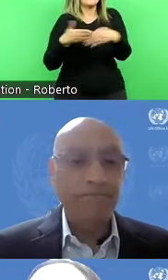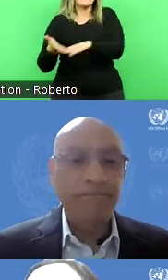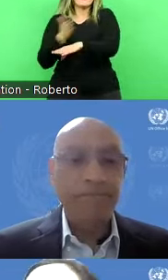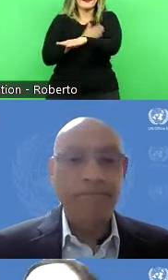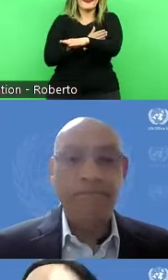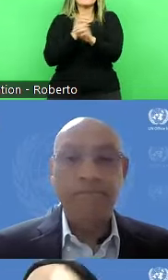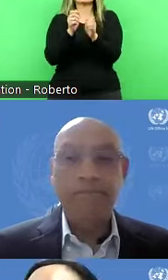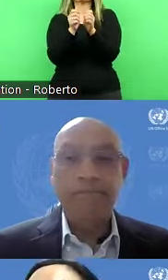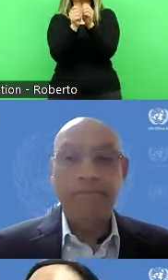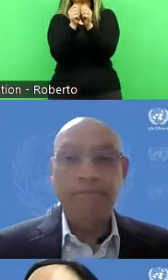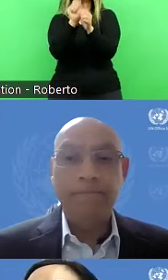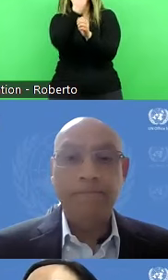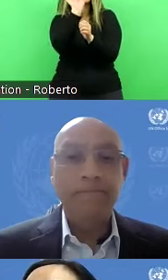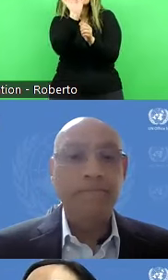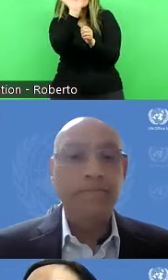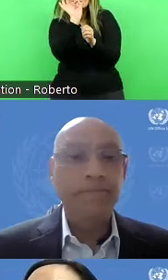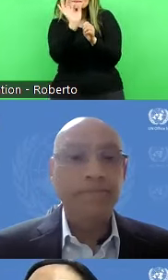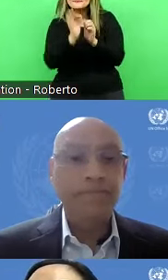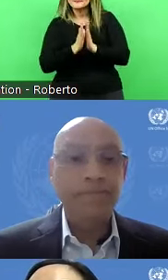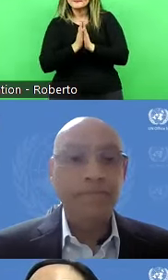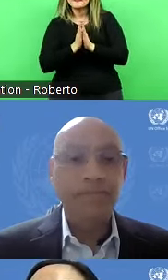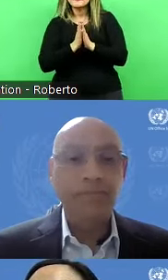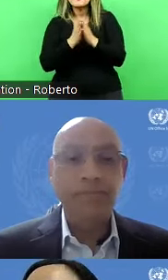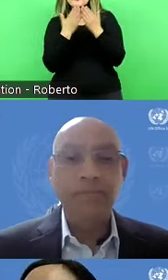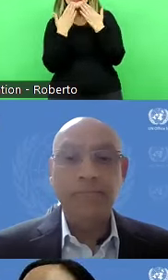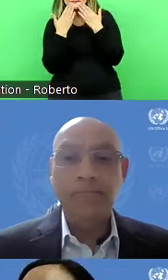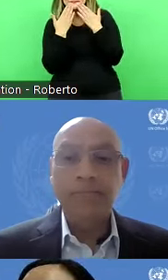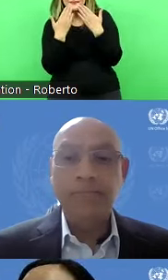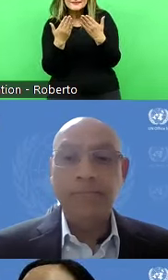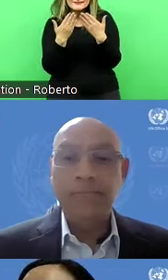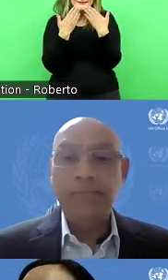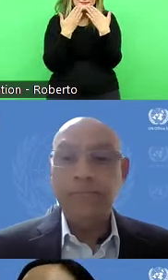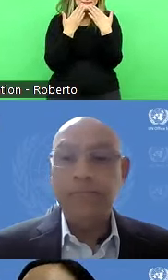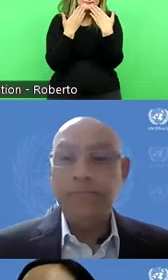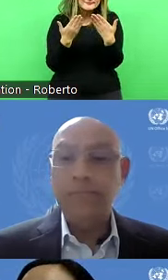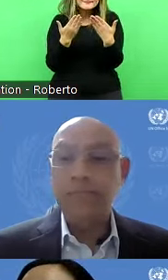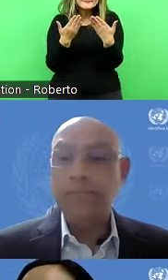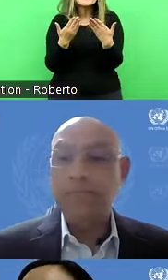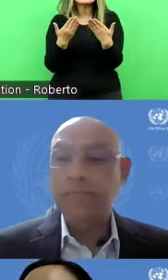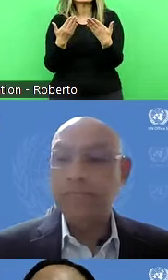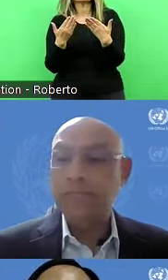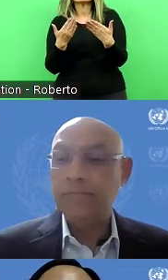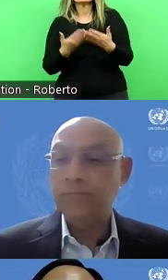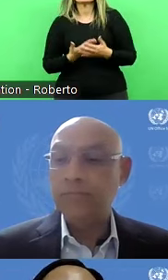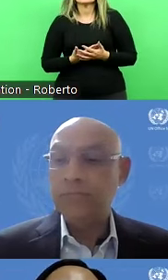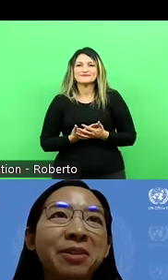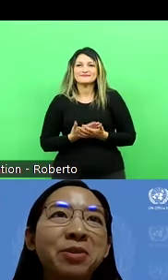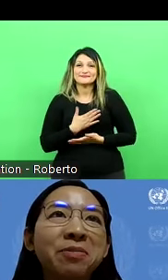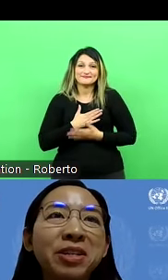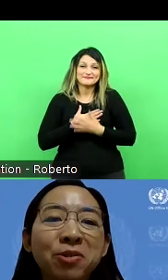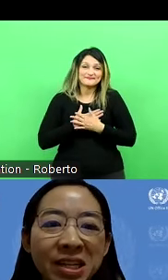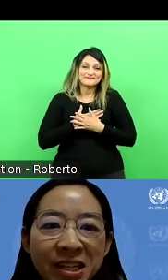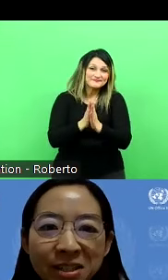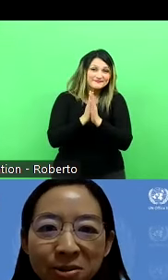Thank you, Sanjaya. Let me try to put the quiz up. And again, please take your mobile phone out. Again, we're